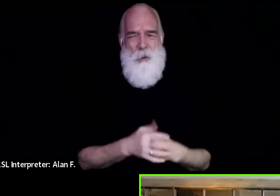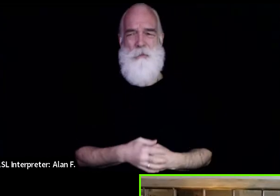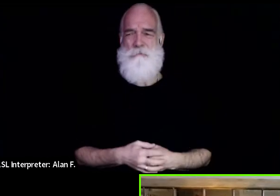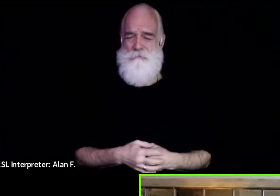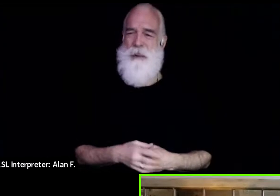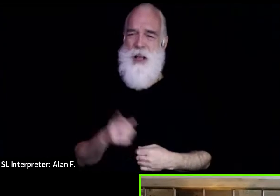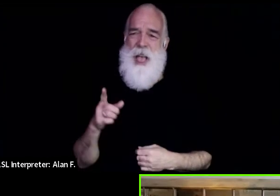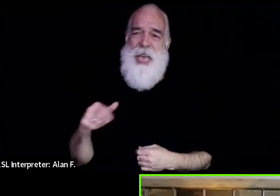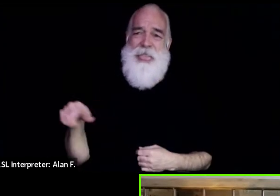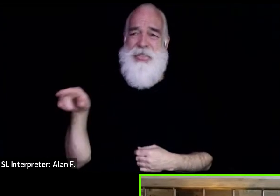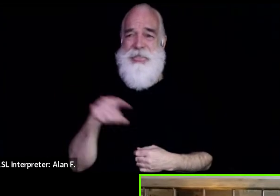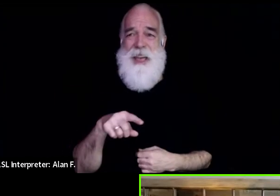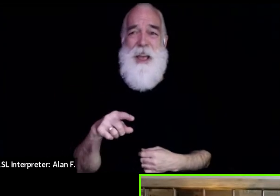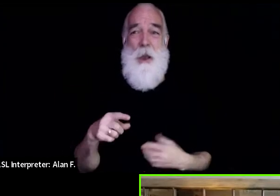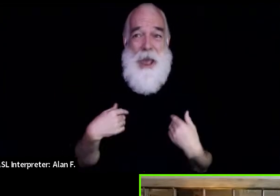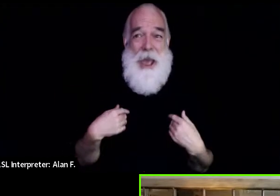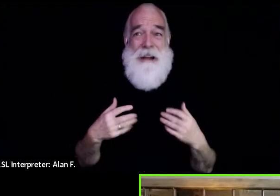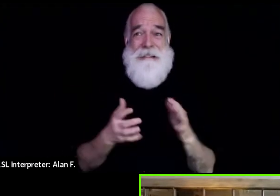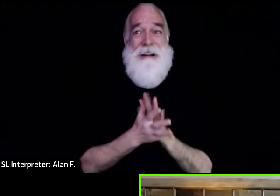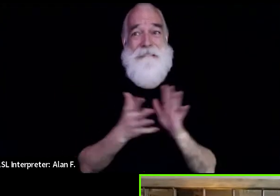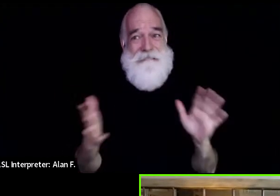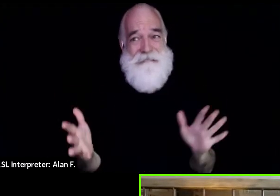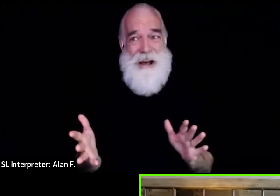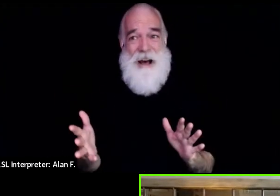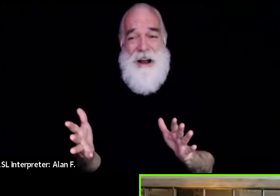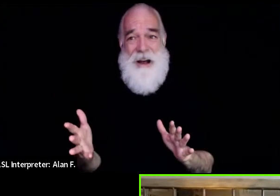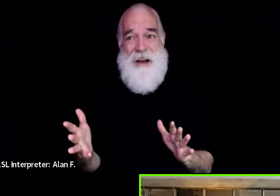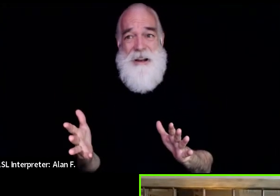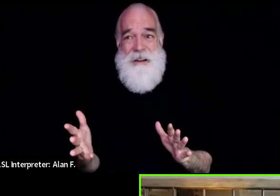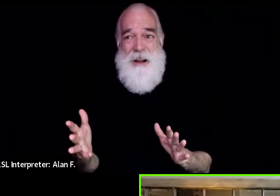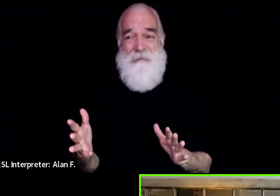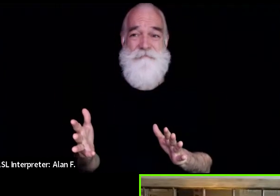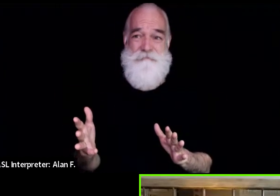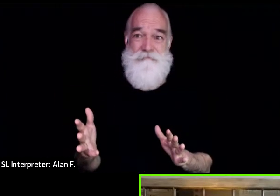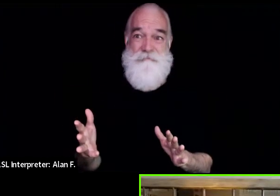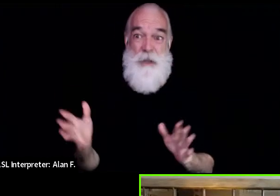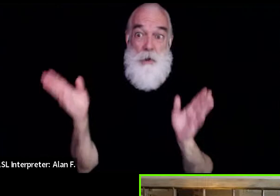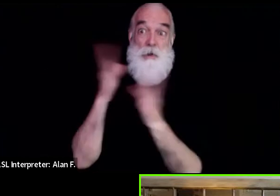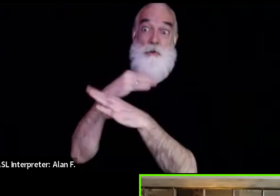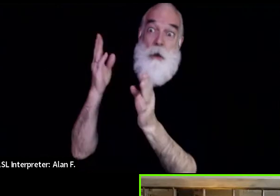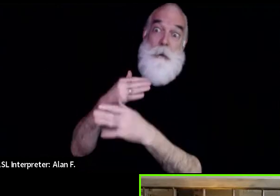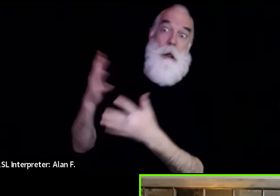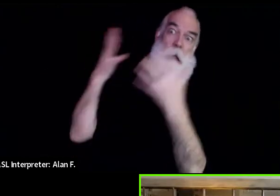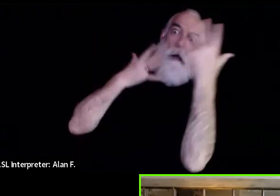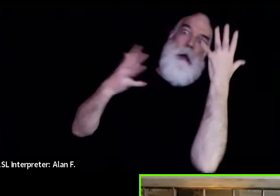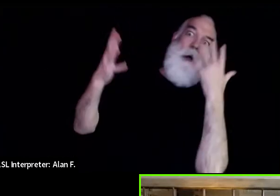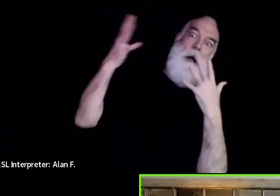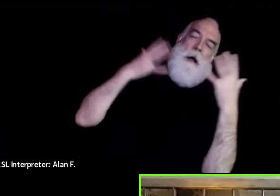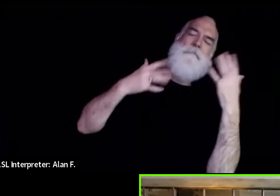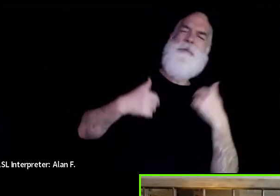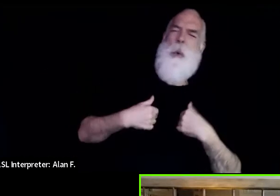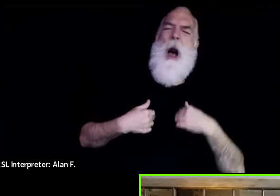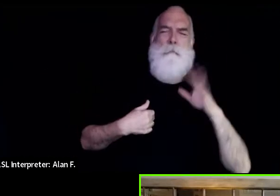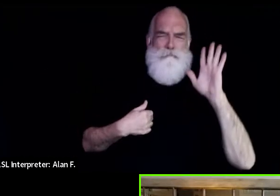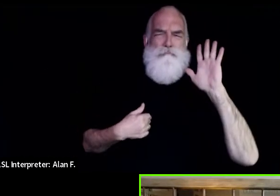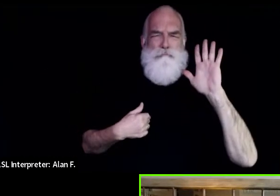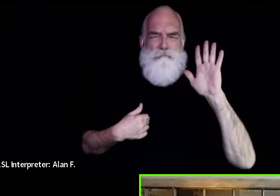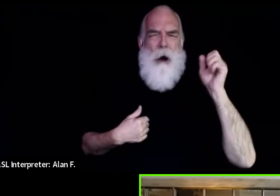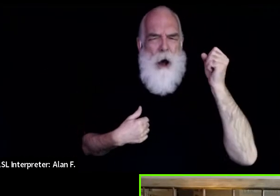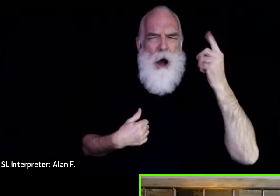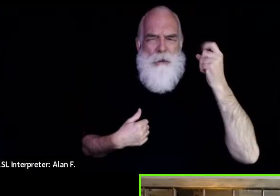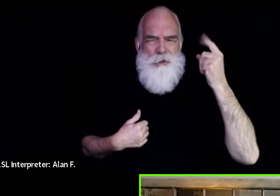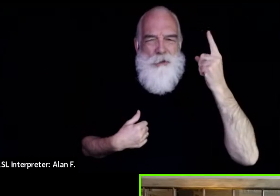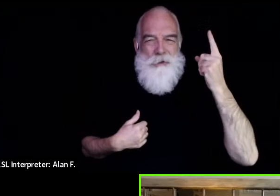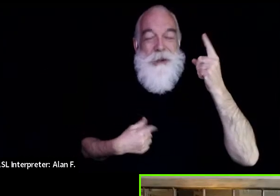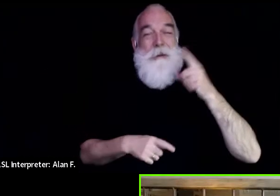getting a lot of flack in a lot of ways. So I understood it, but I also had to make the